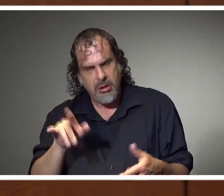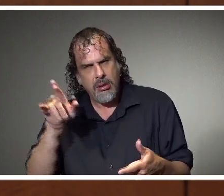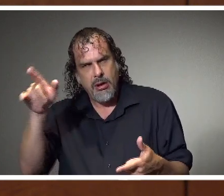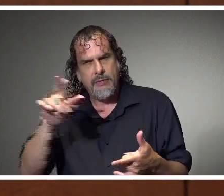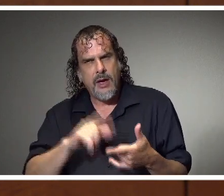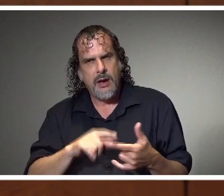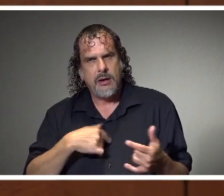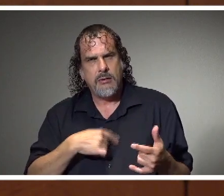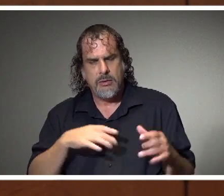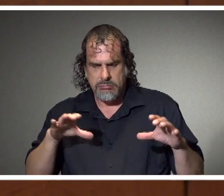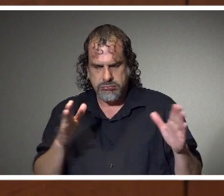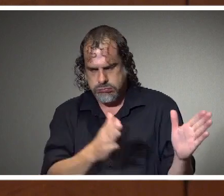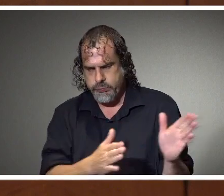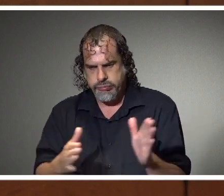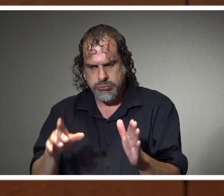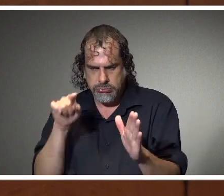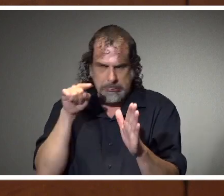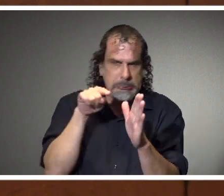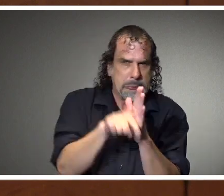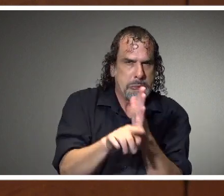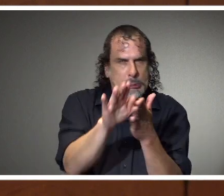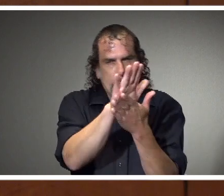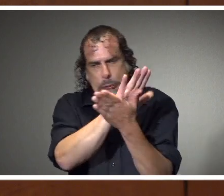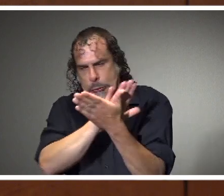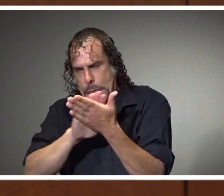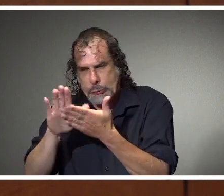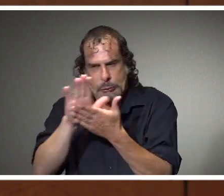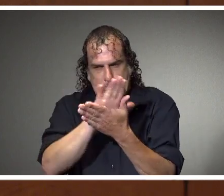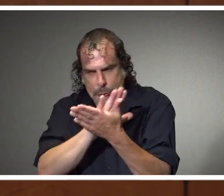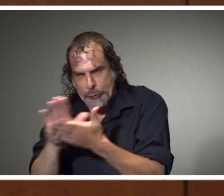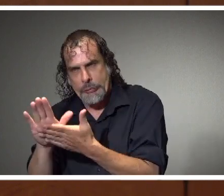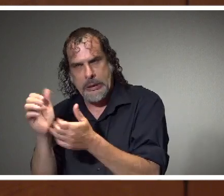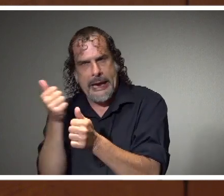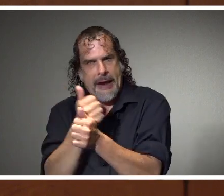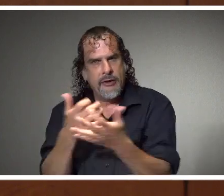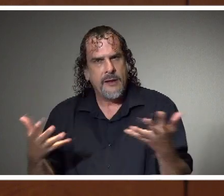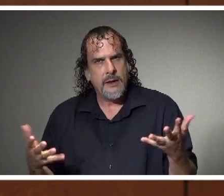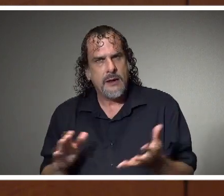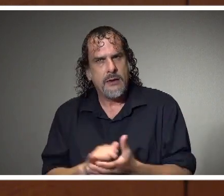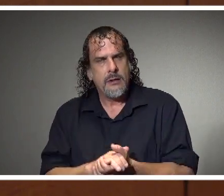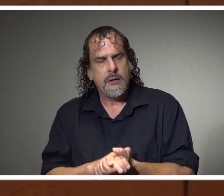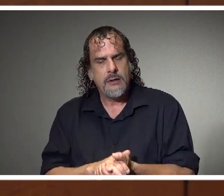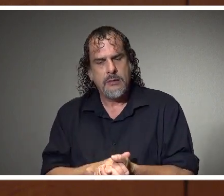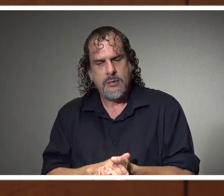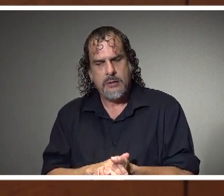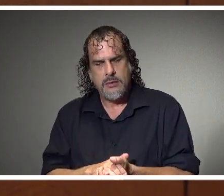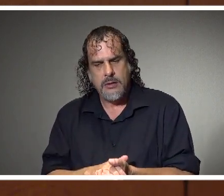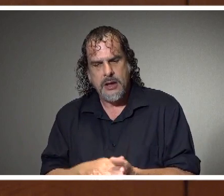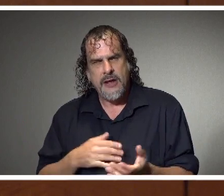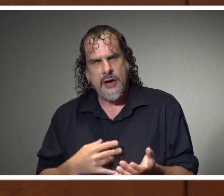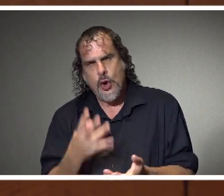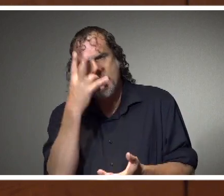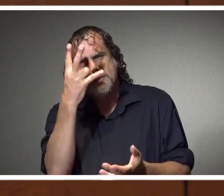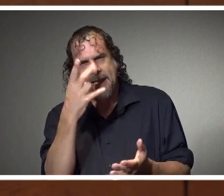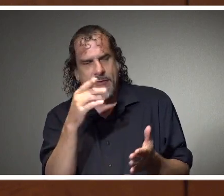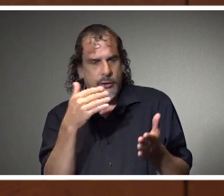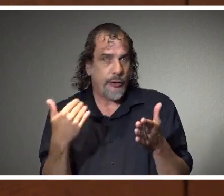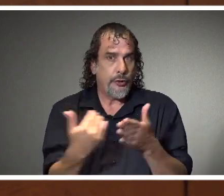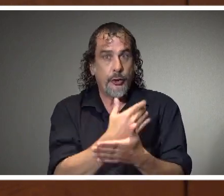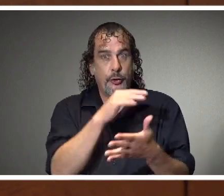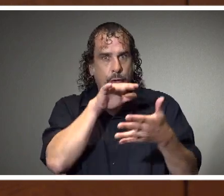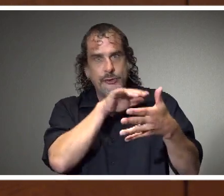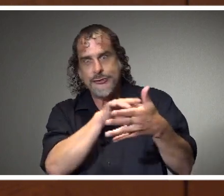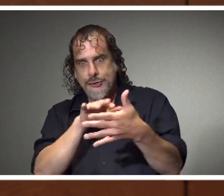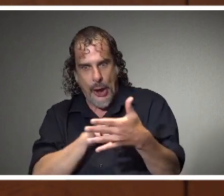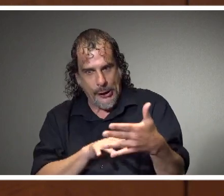do extra deep cleaning on those facilities. I'll tell you, there seems to be 7 new studies out every day. I don't know how Dr. Dobbs